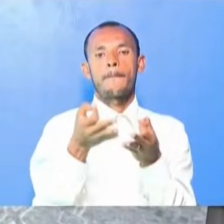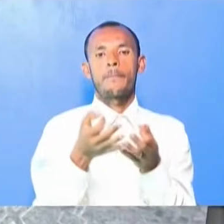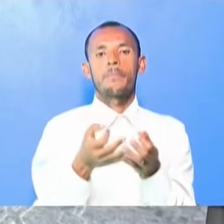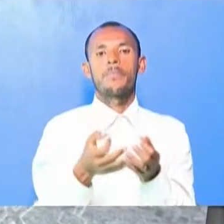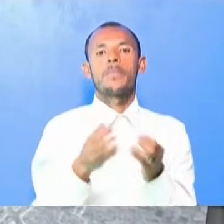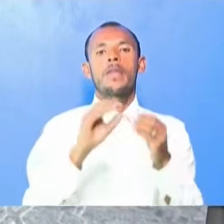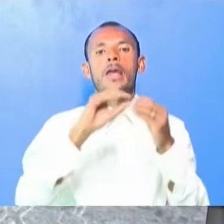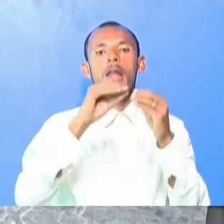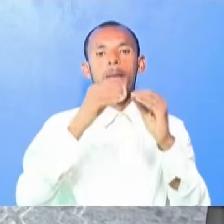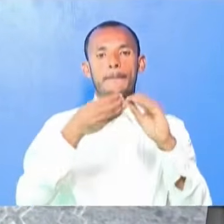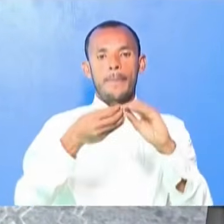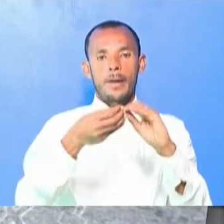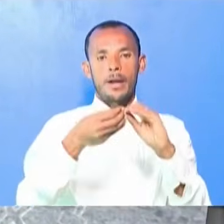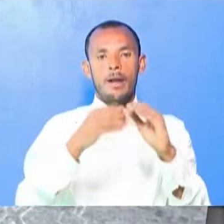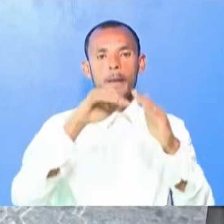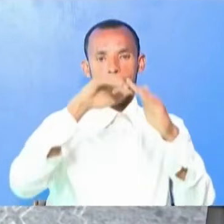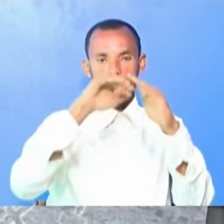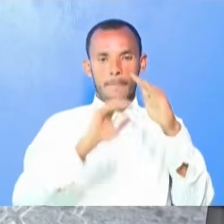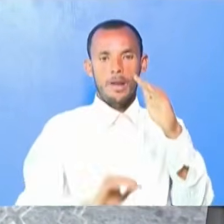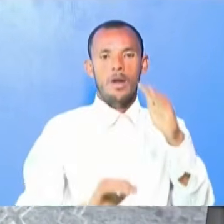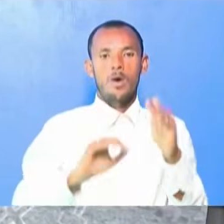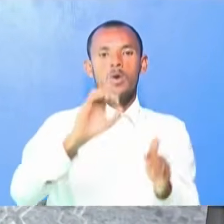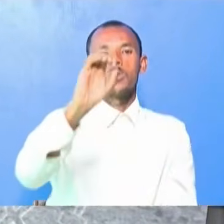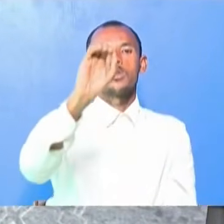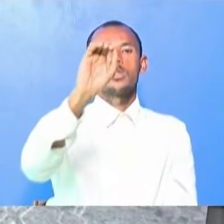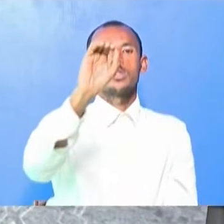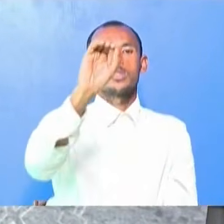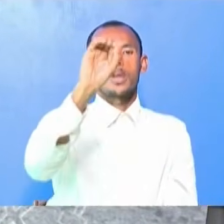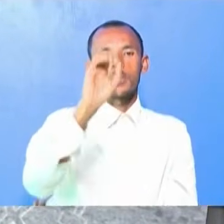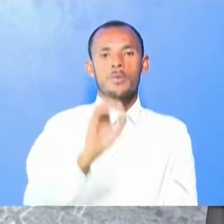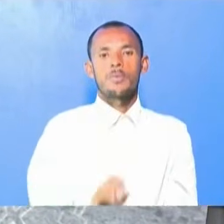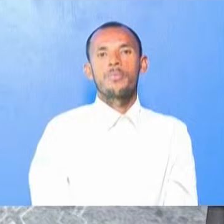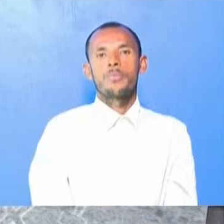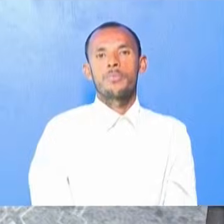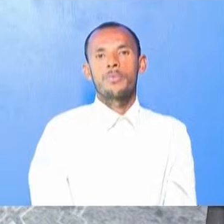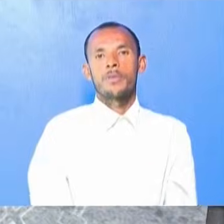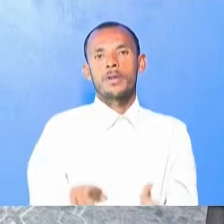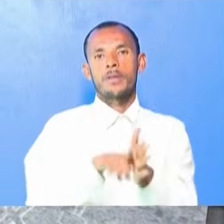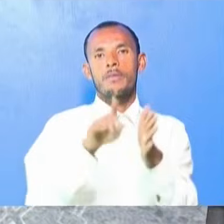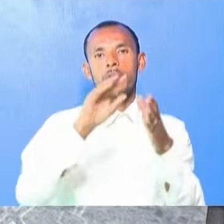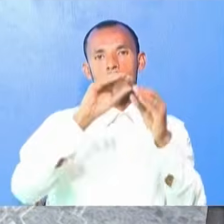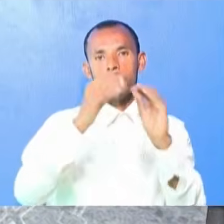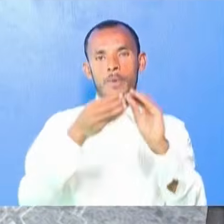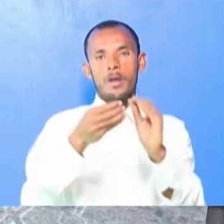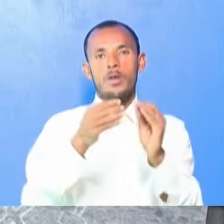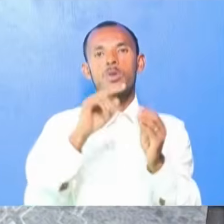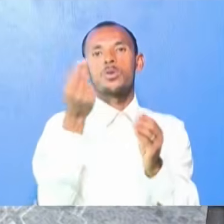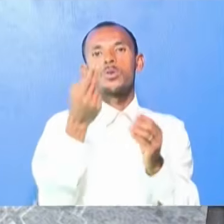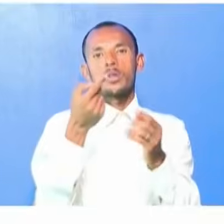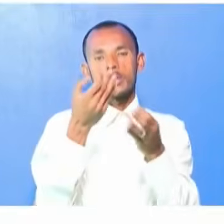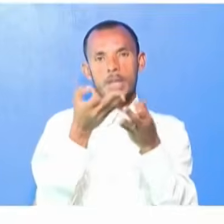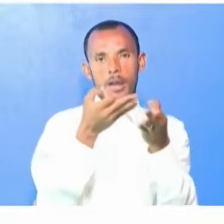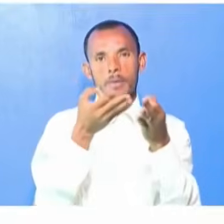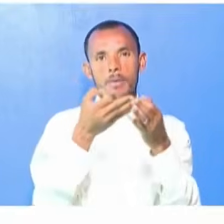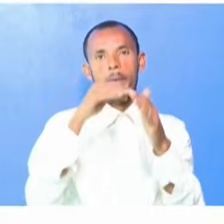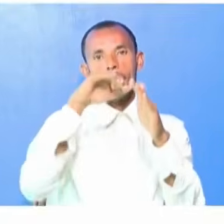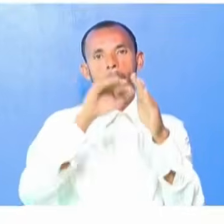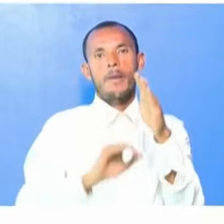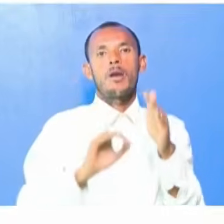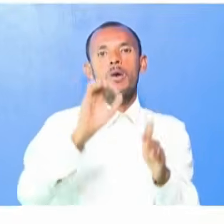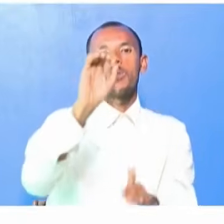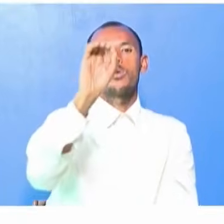a number below zero. Negative numbers are used to describe a number below zero. A number below